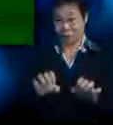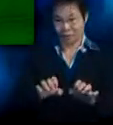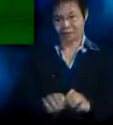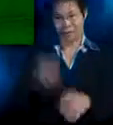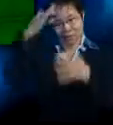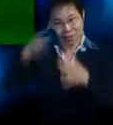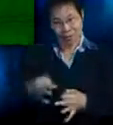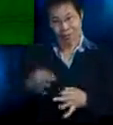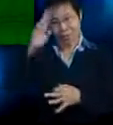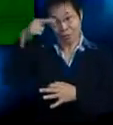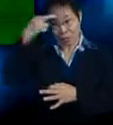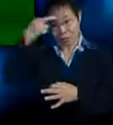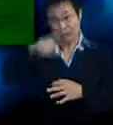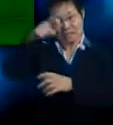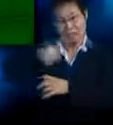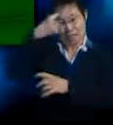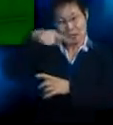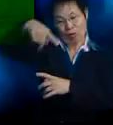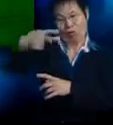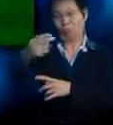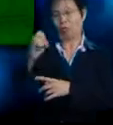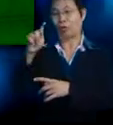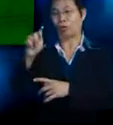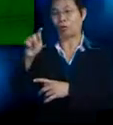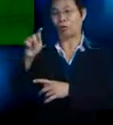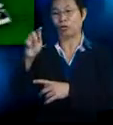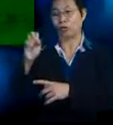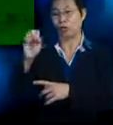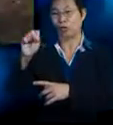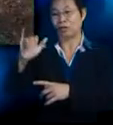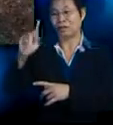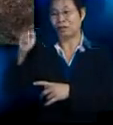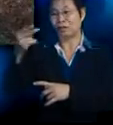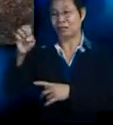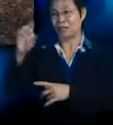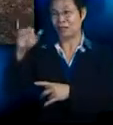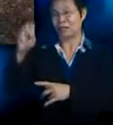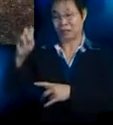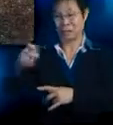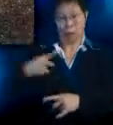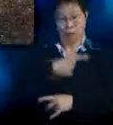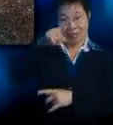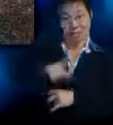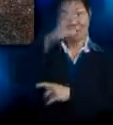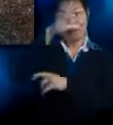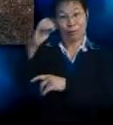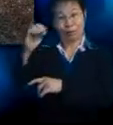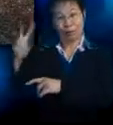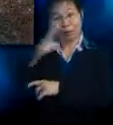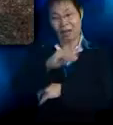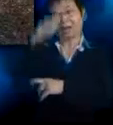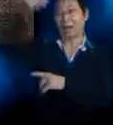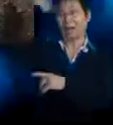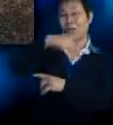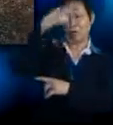Experiments to determine the factors needed for photosynthesis. Do we need carbon dioxide and light